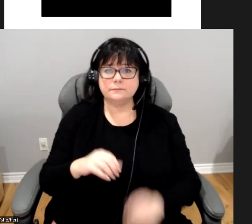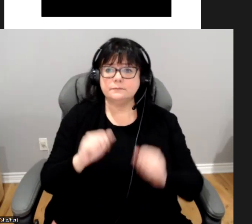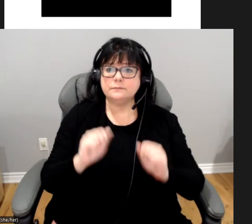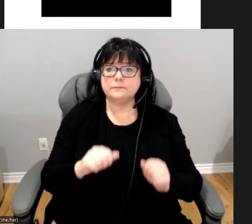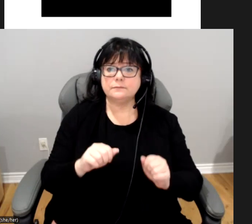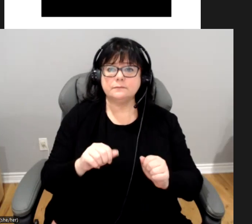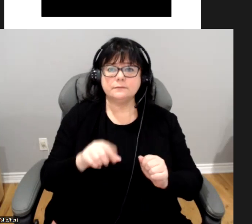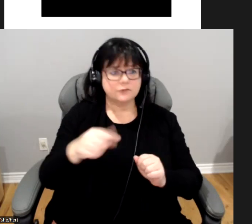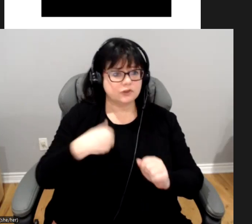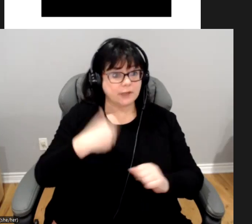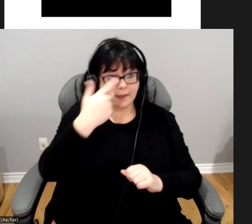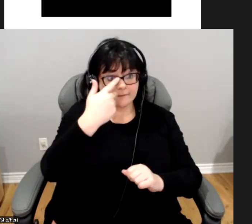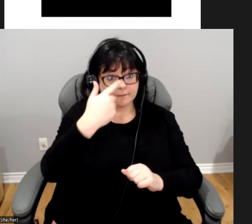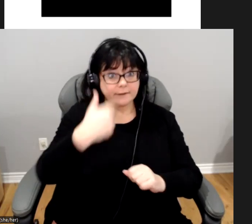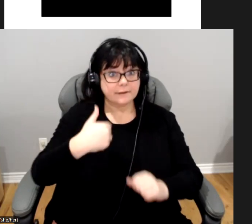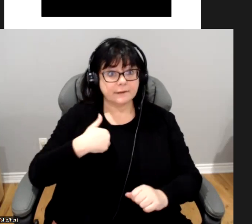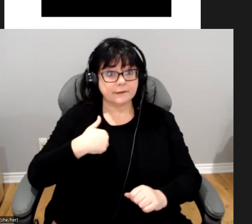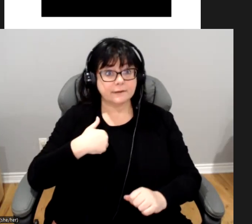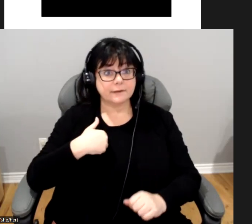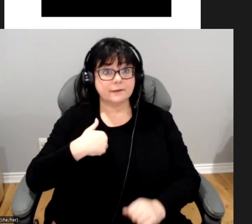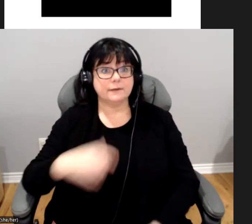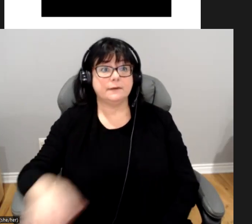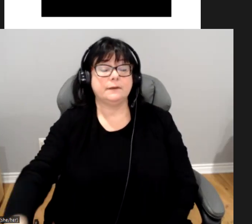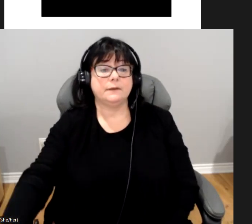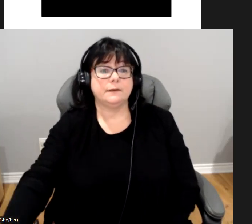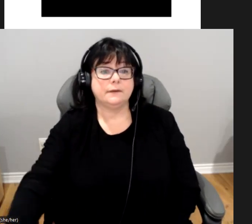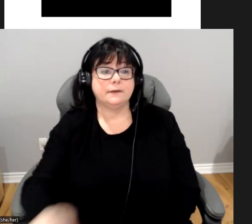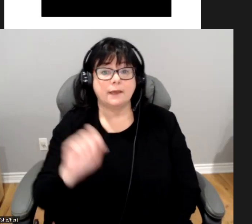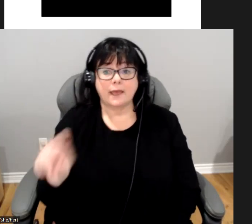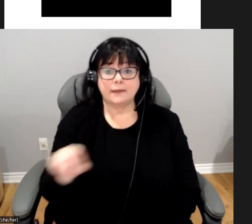Does she have an ability to ask a question here, Stacy?